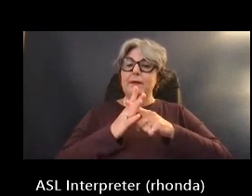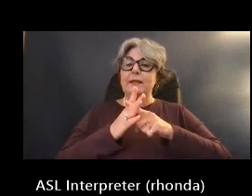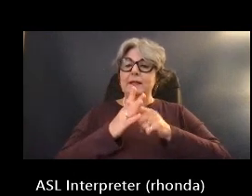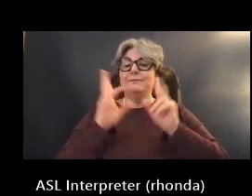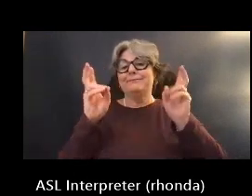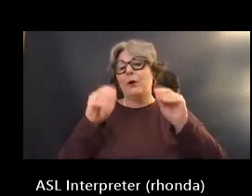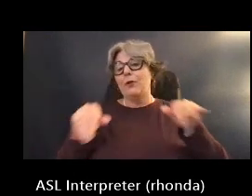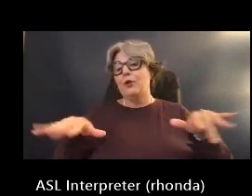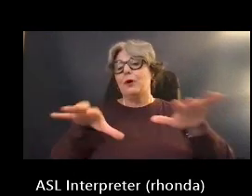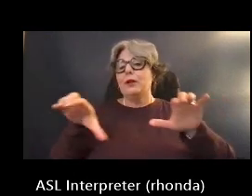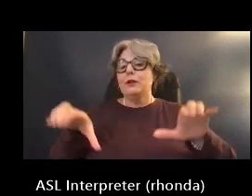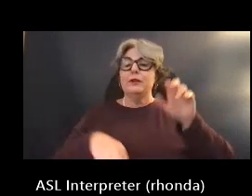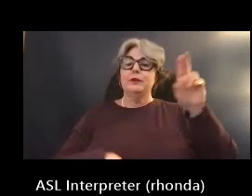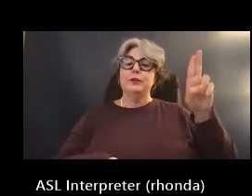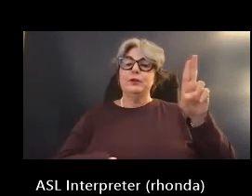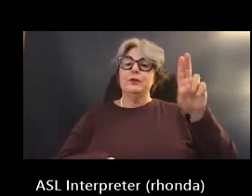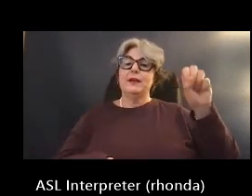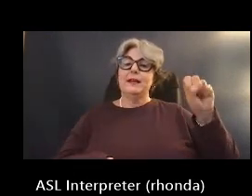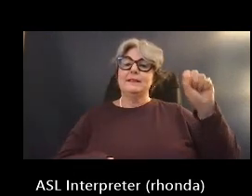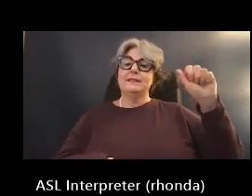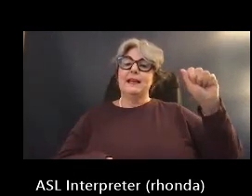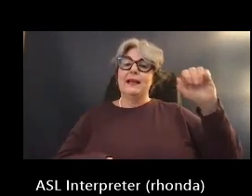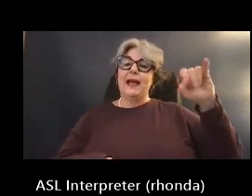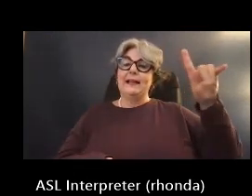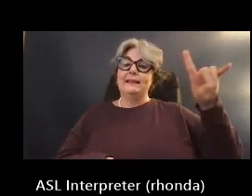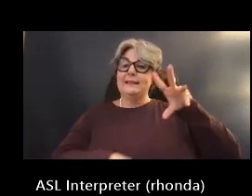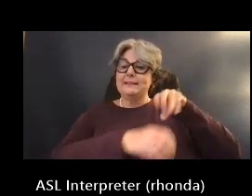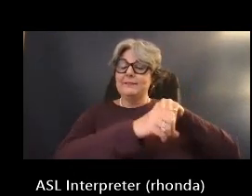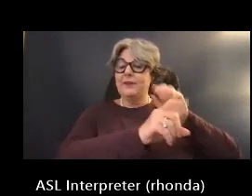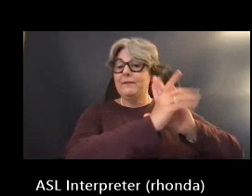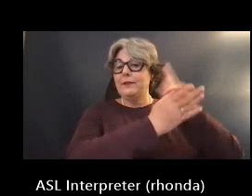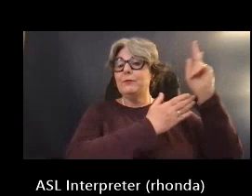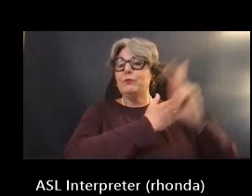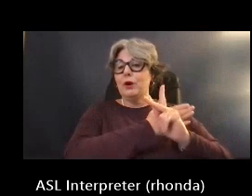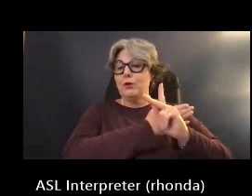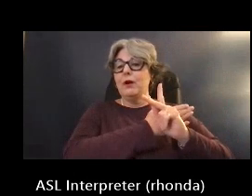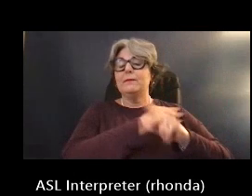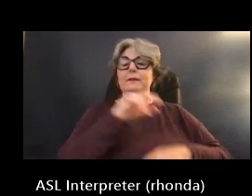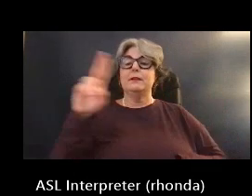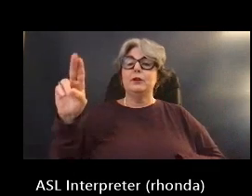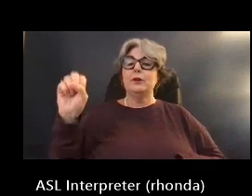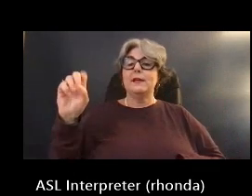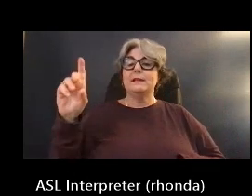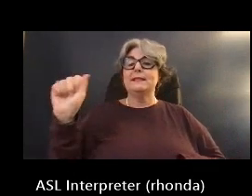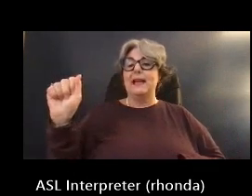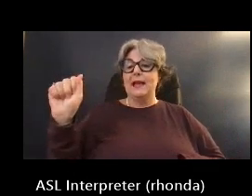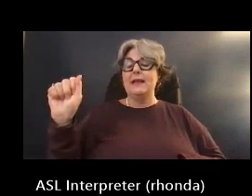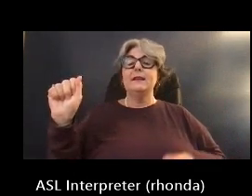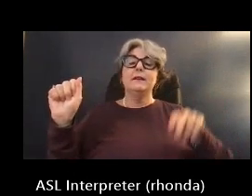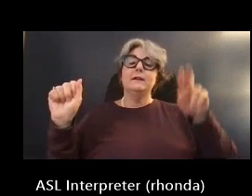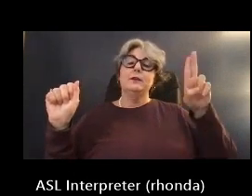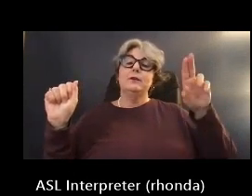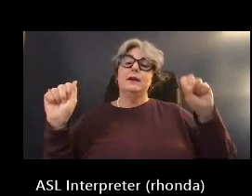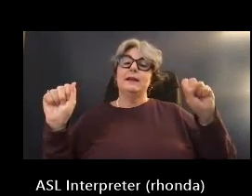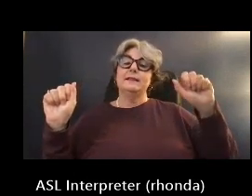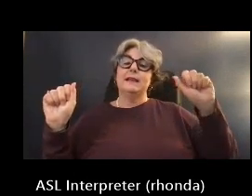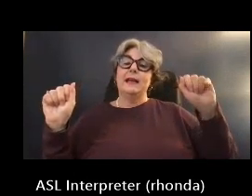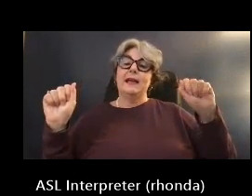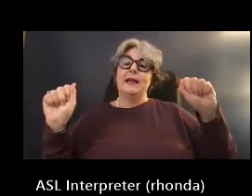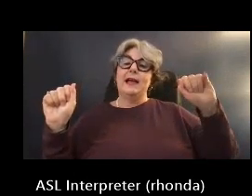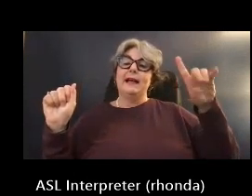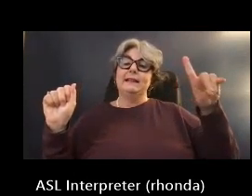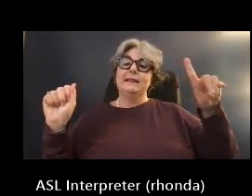ground. I know USAID does some of their programs are also applicable right on the ground.